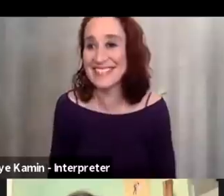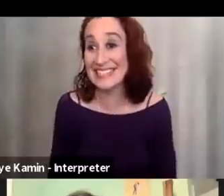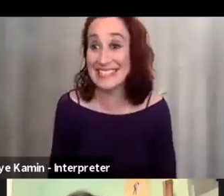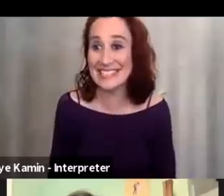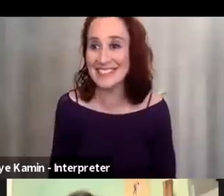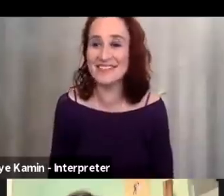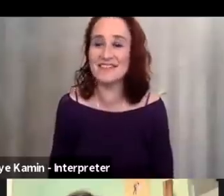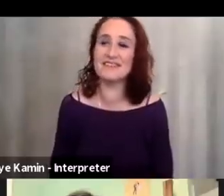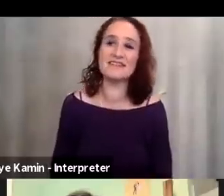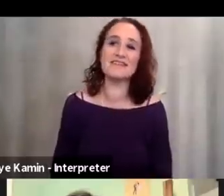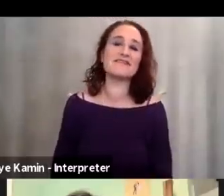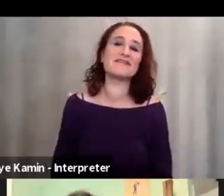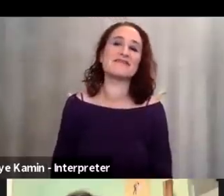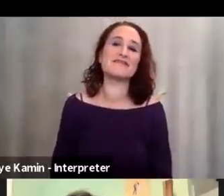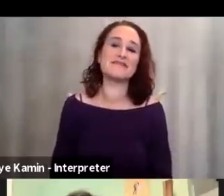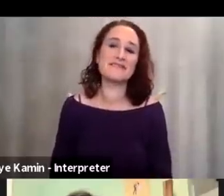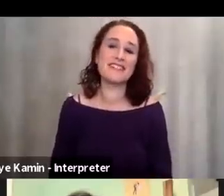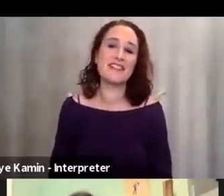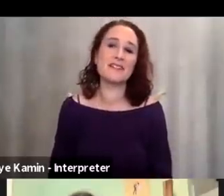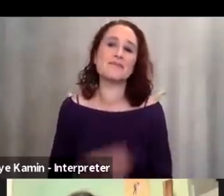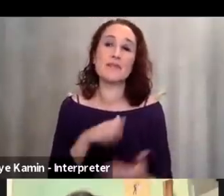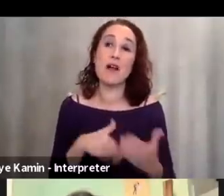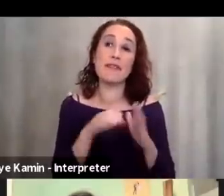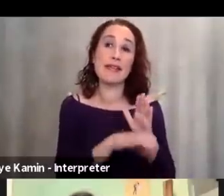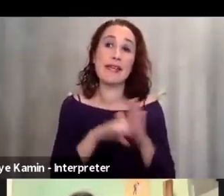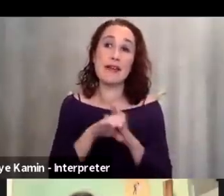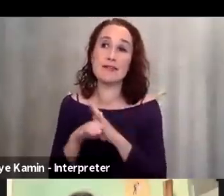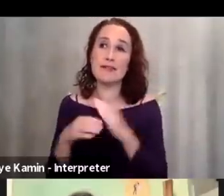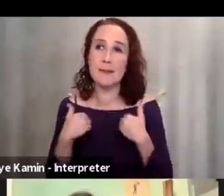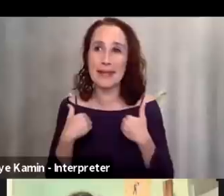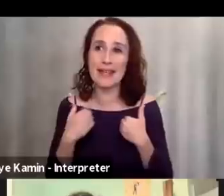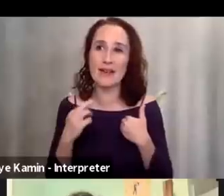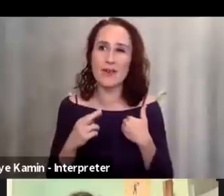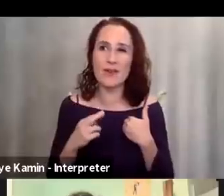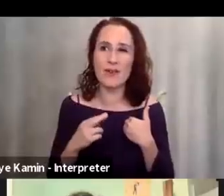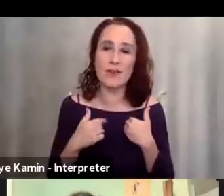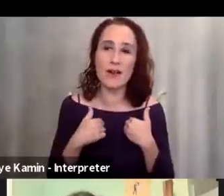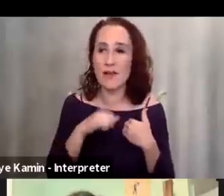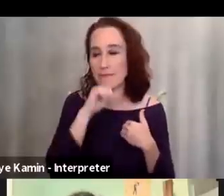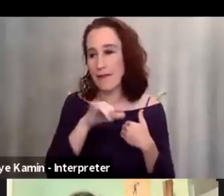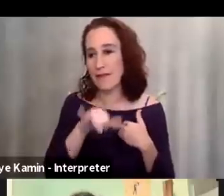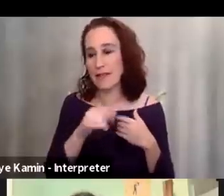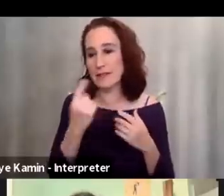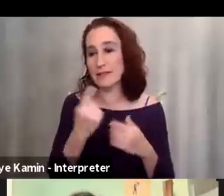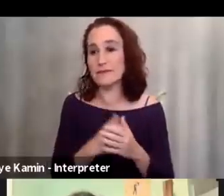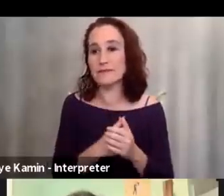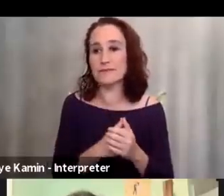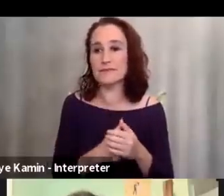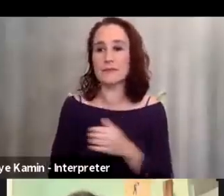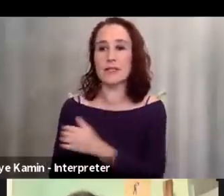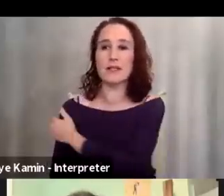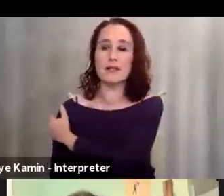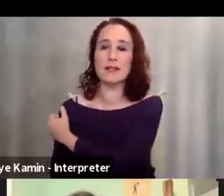I'd say I'm all the characters are me or somebody that I loved. And also, like, you